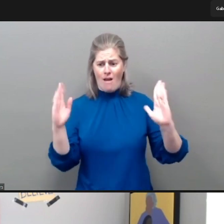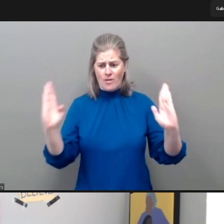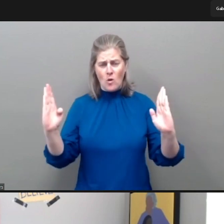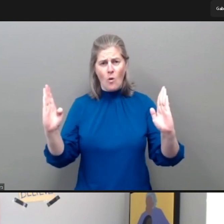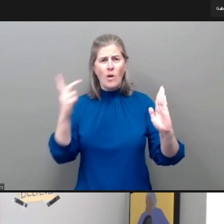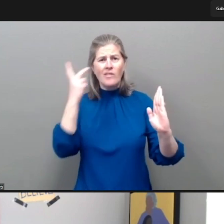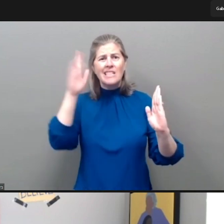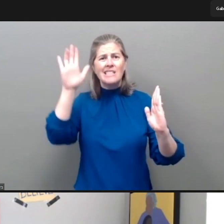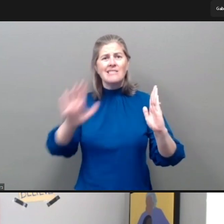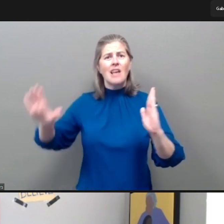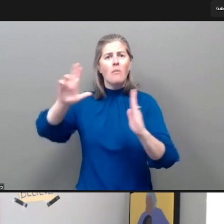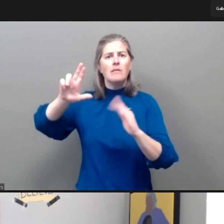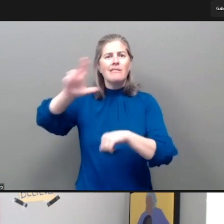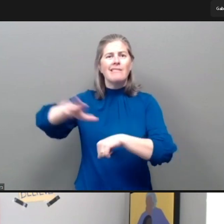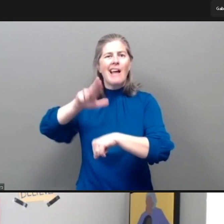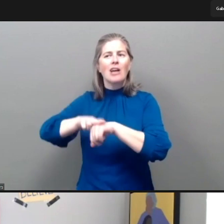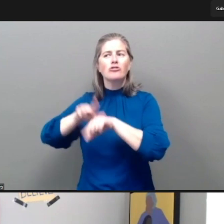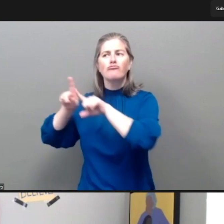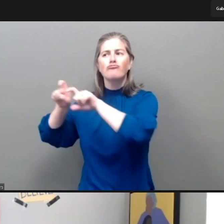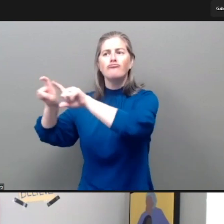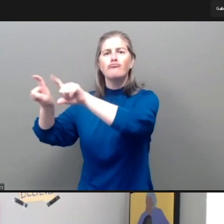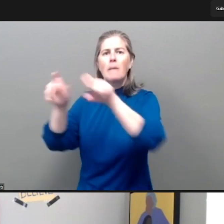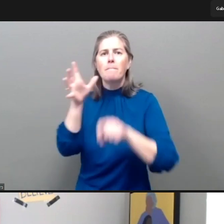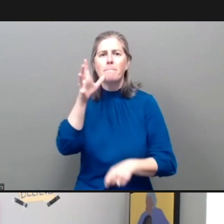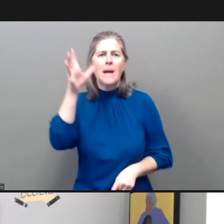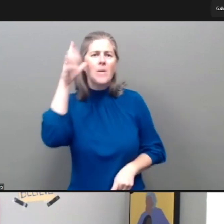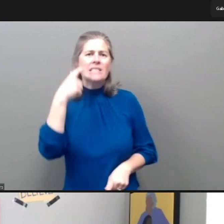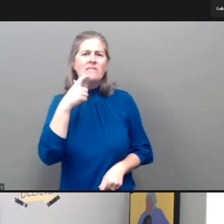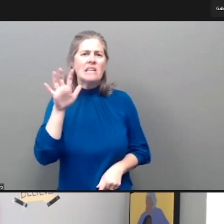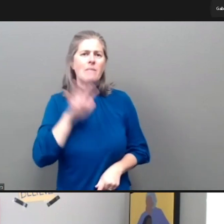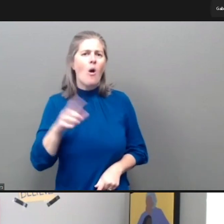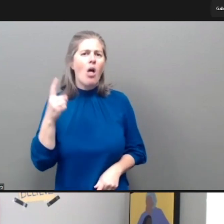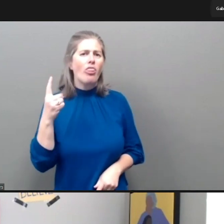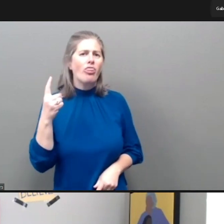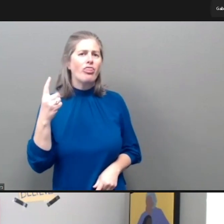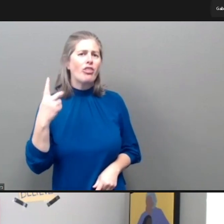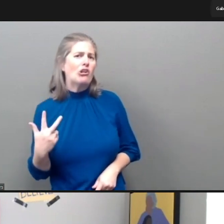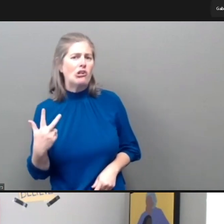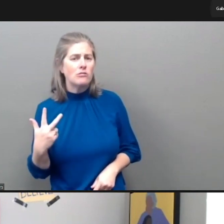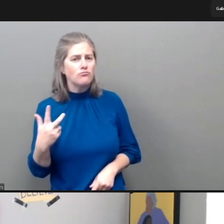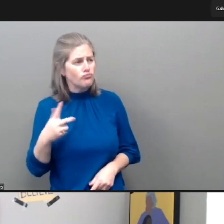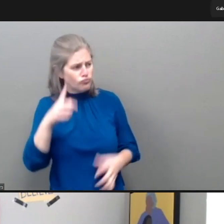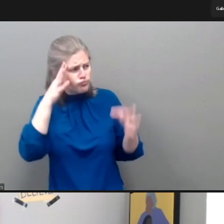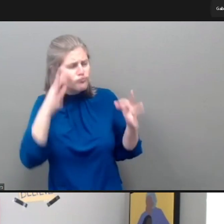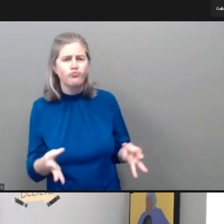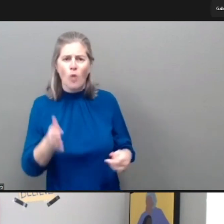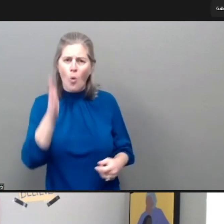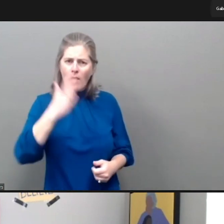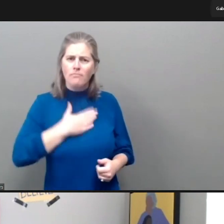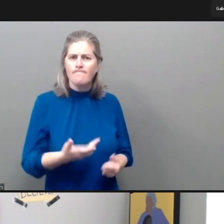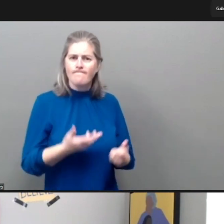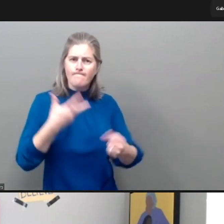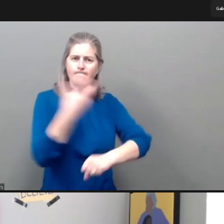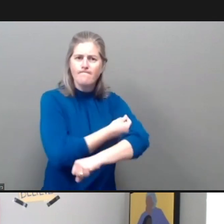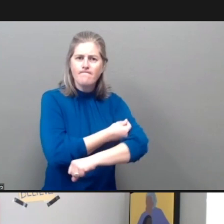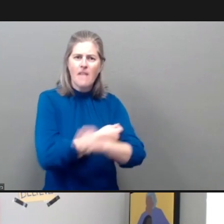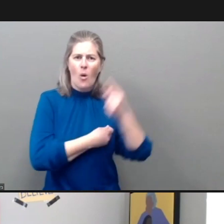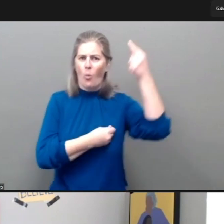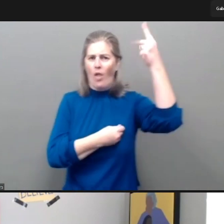national polling where parents have said, you know, a third or for absolutely getting their kids vaccinated, another third are